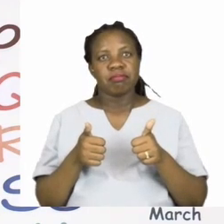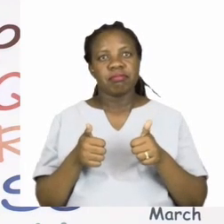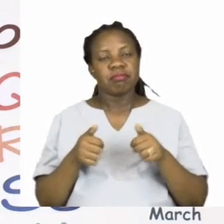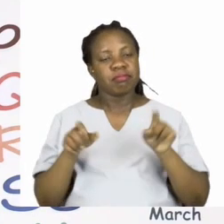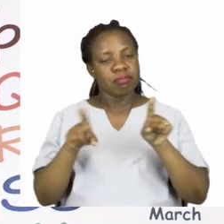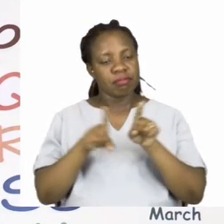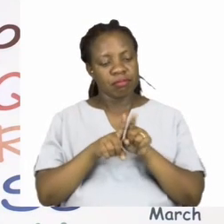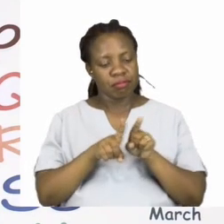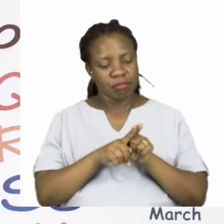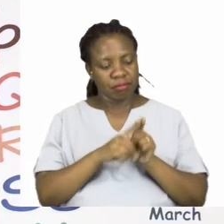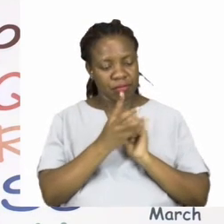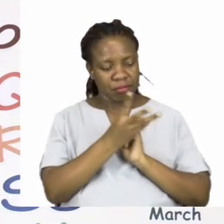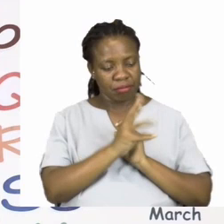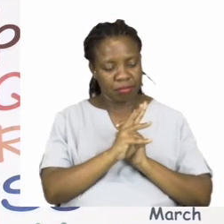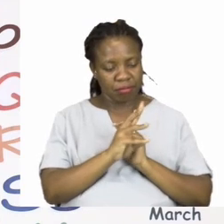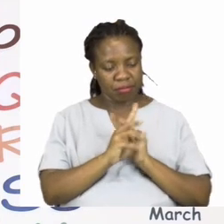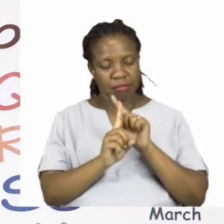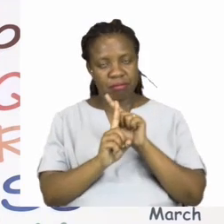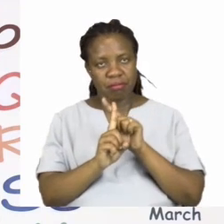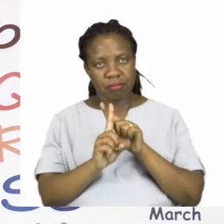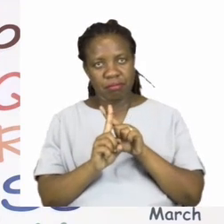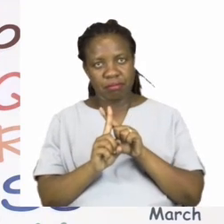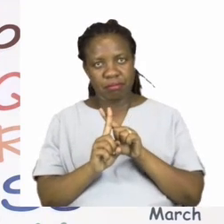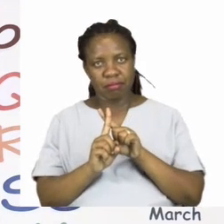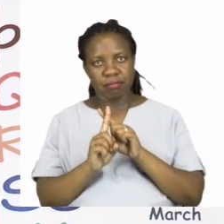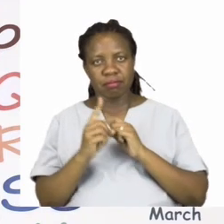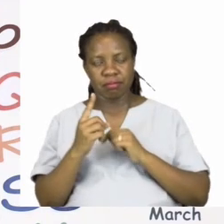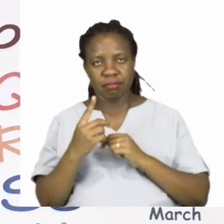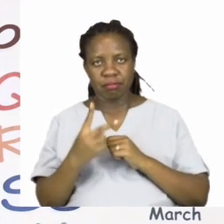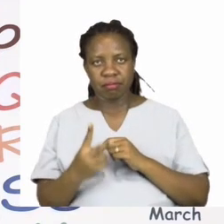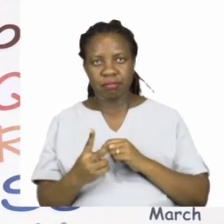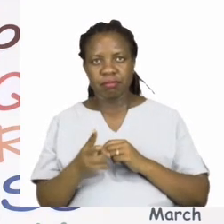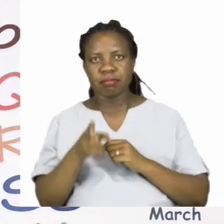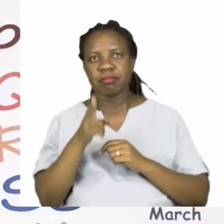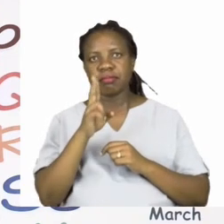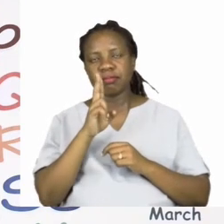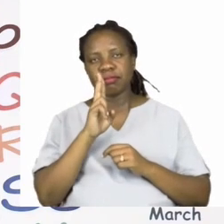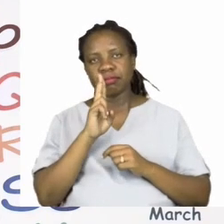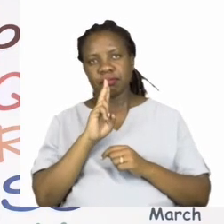saying 6 times 2.